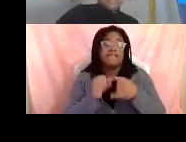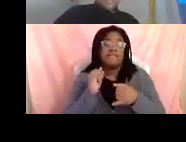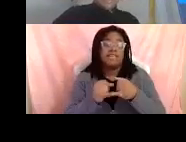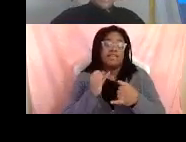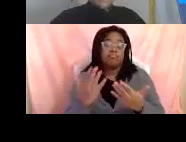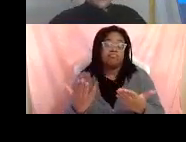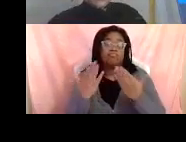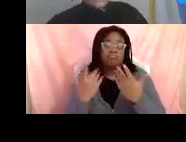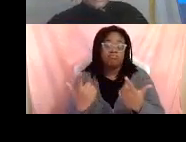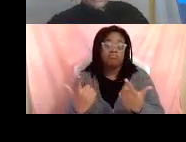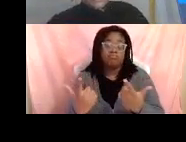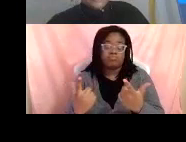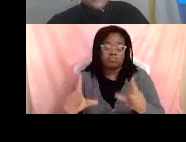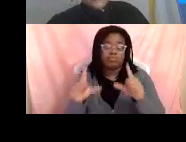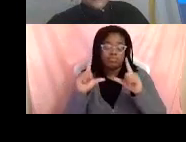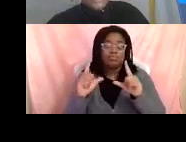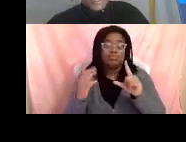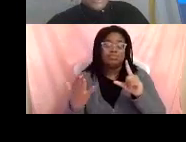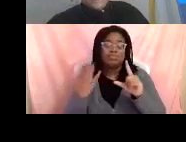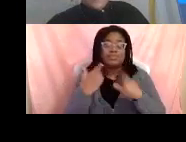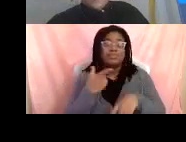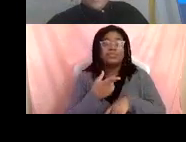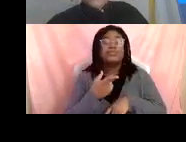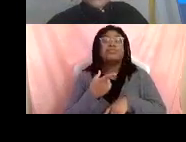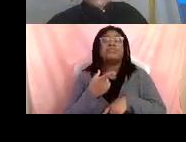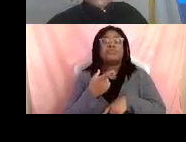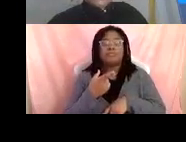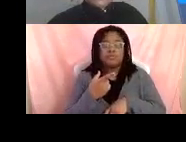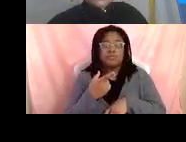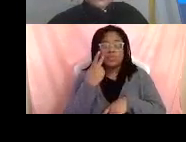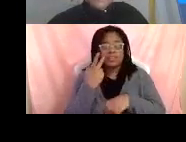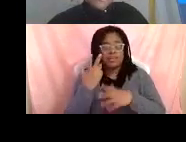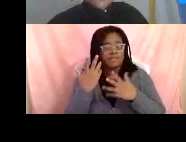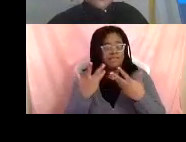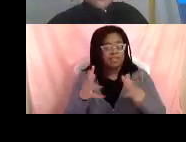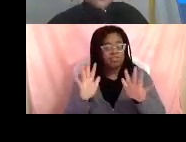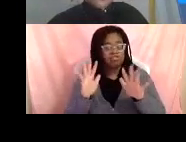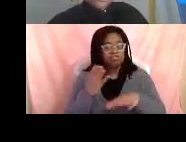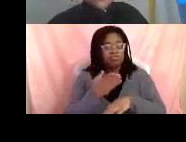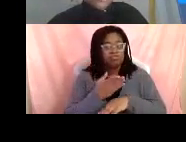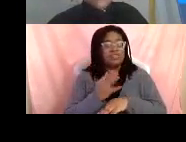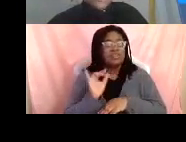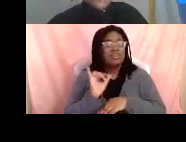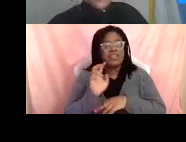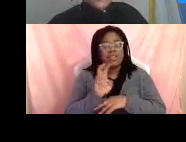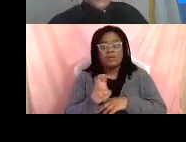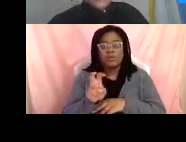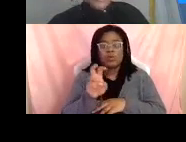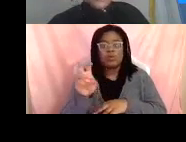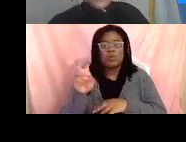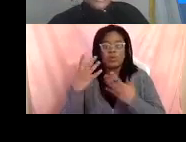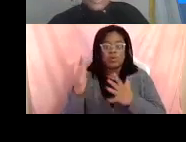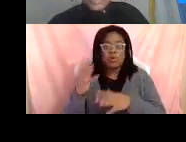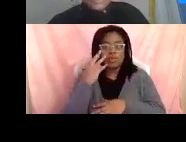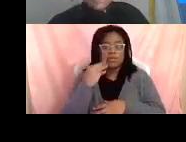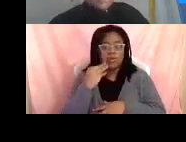close look here. So there's a kind of completeness about the tour that we've done,